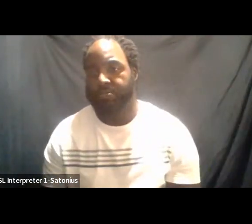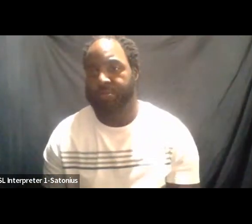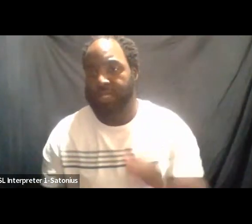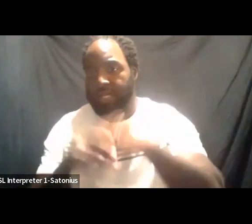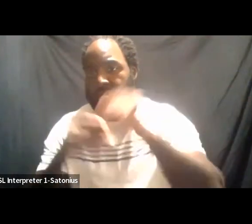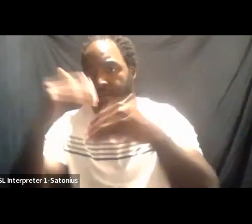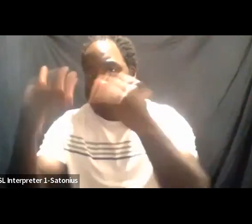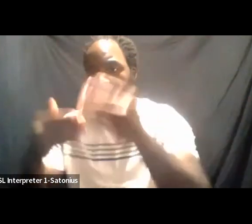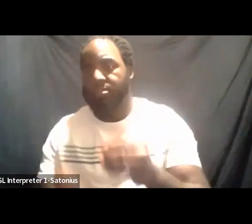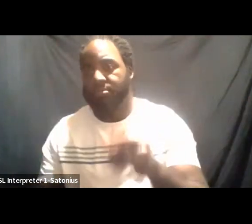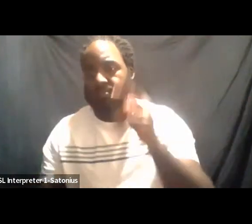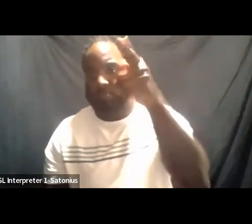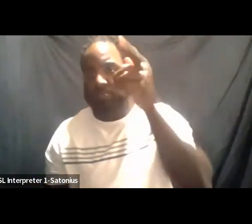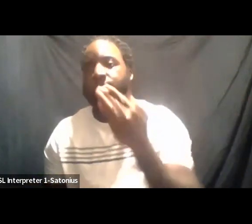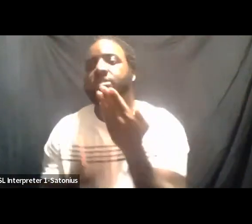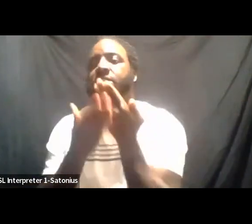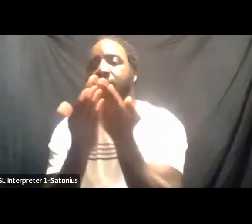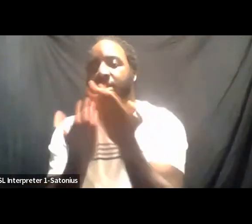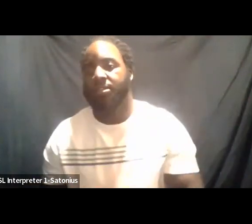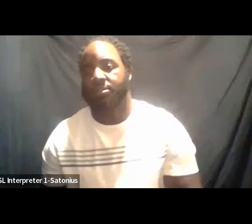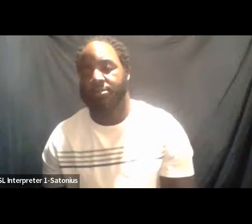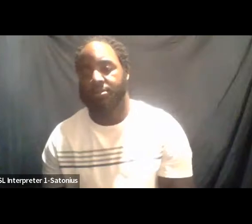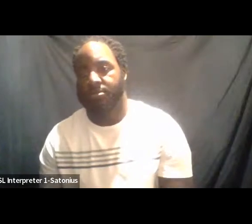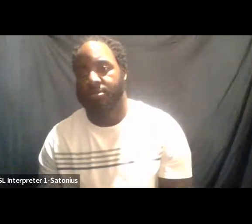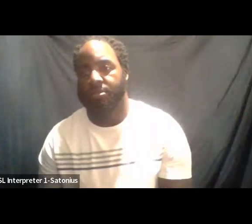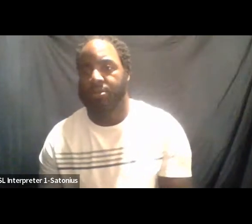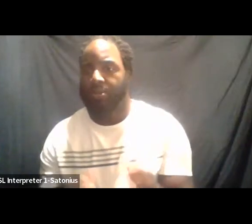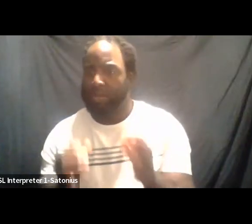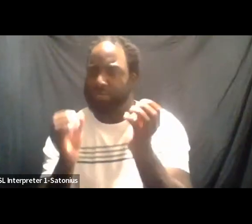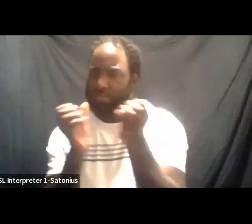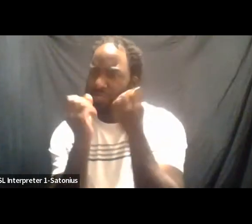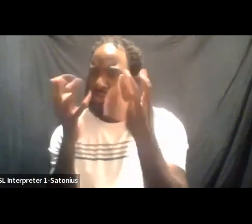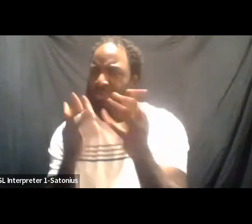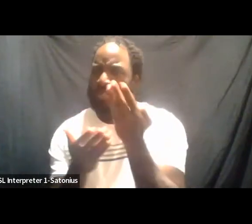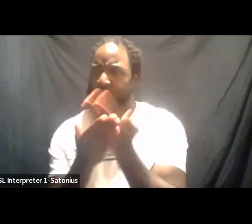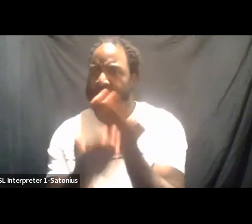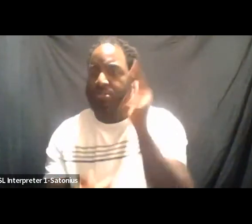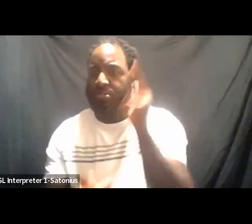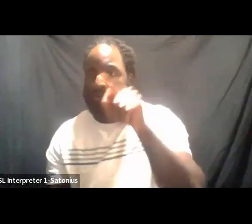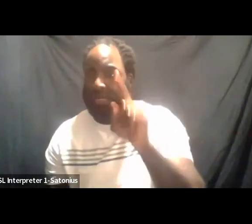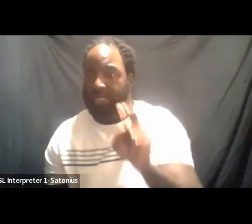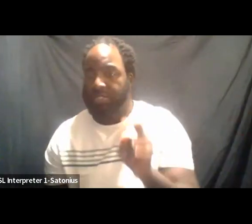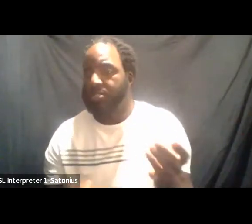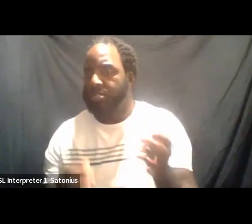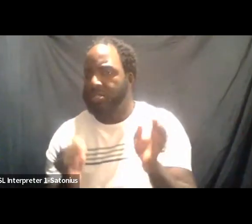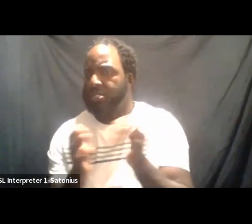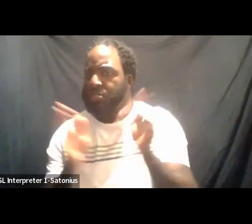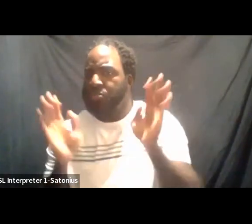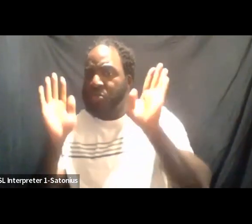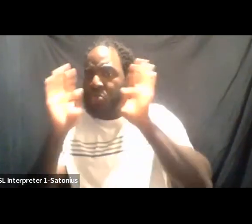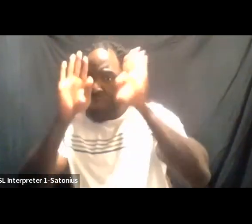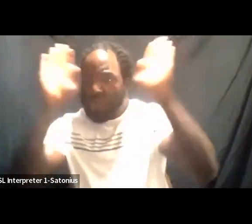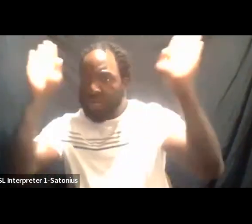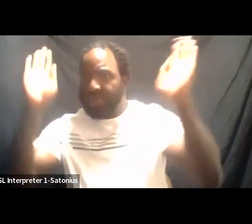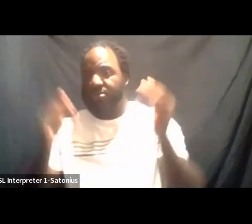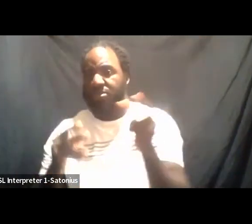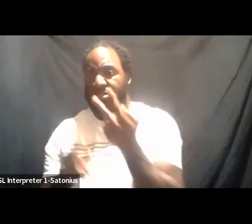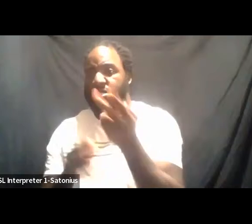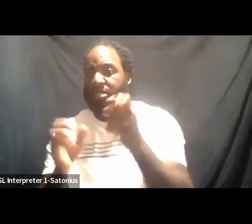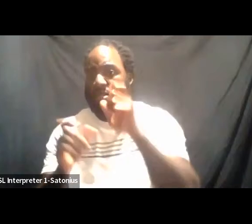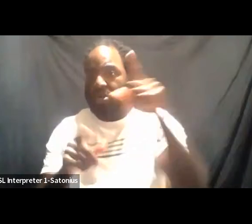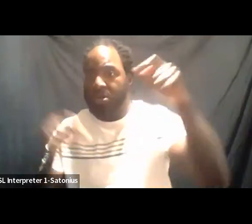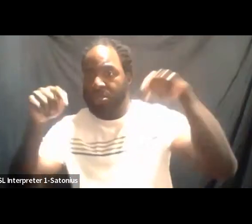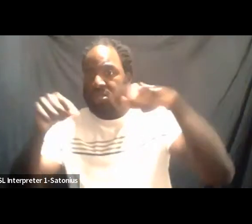Thank you so much. Wow, there's so many good questions here. It's wonderful to see all of these